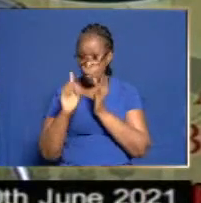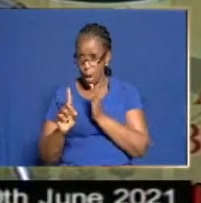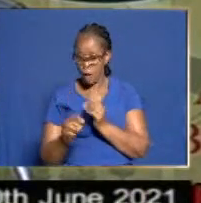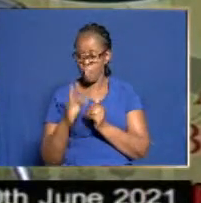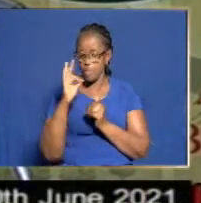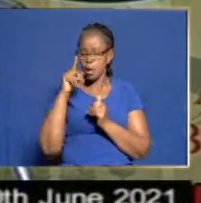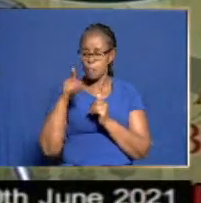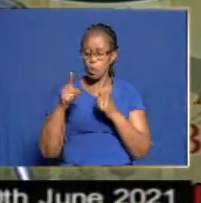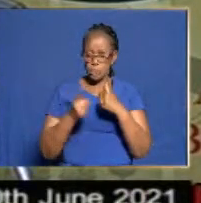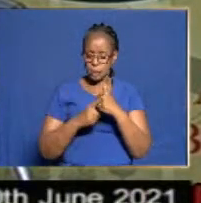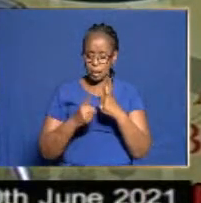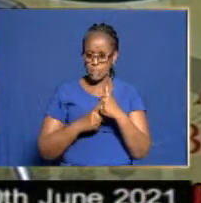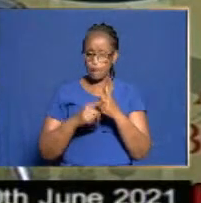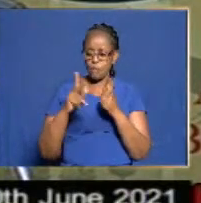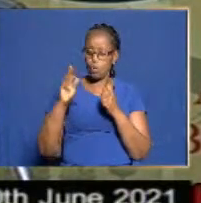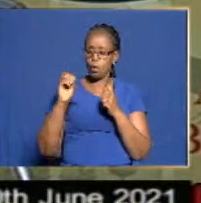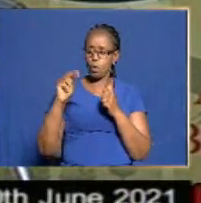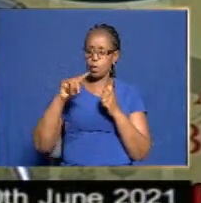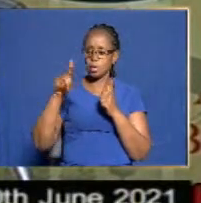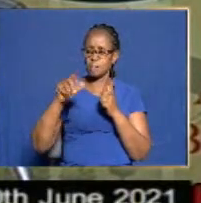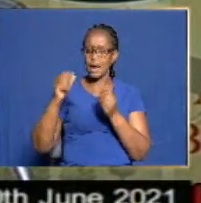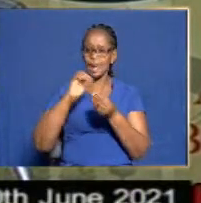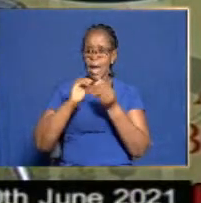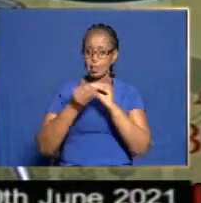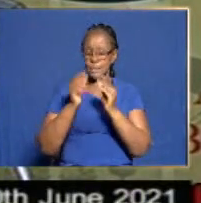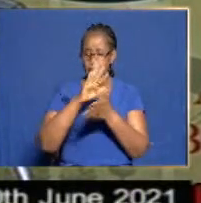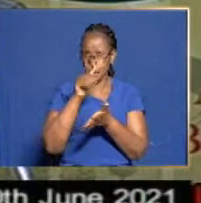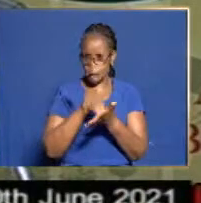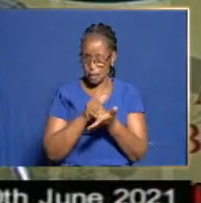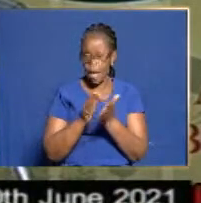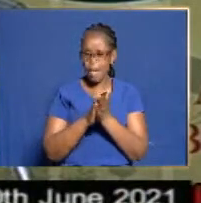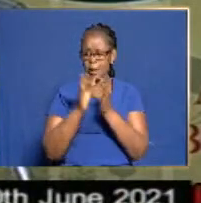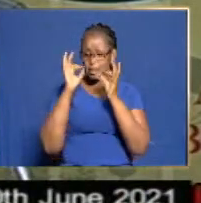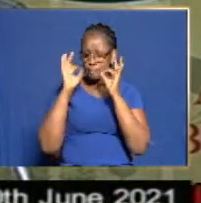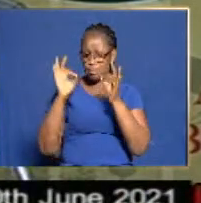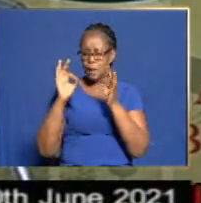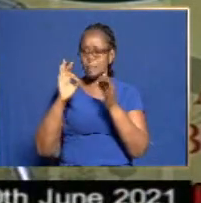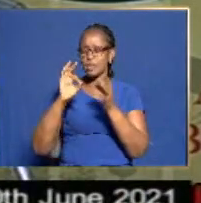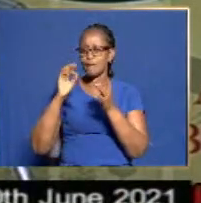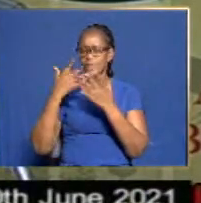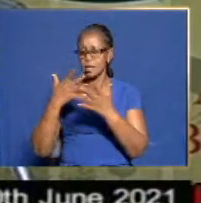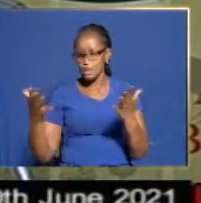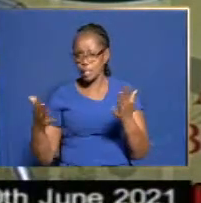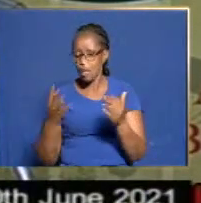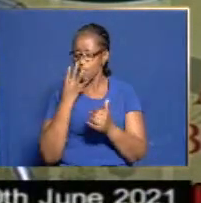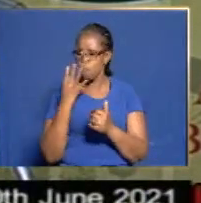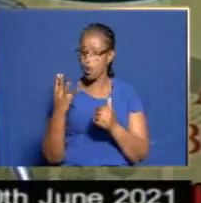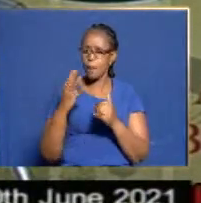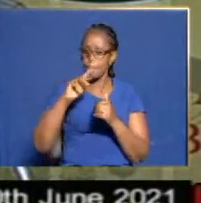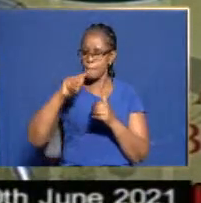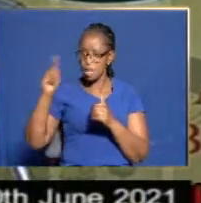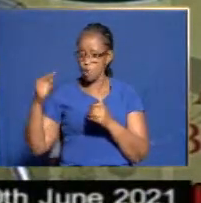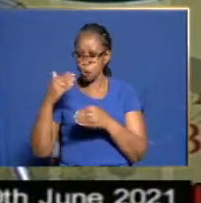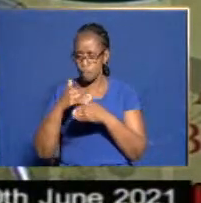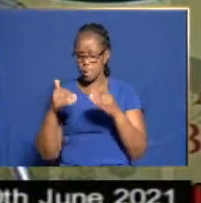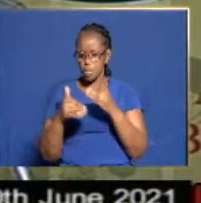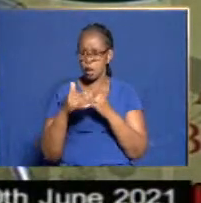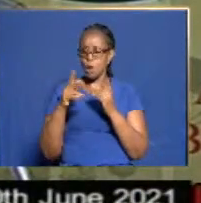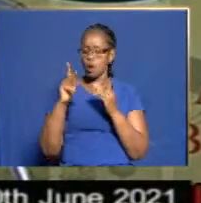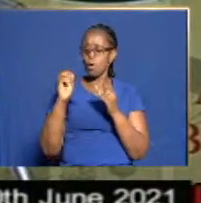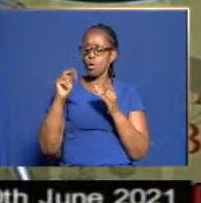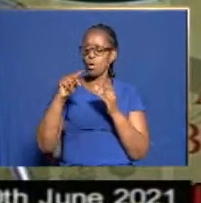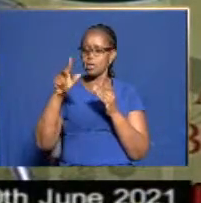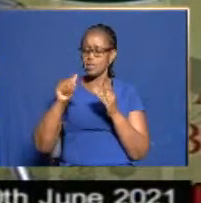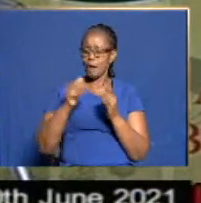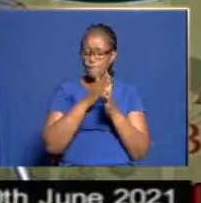₦3.6 billion for Konza data center and smart city facility, ₦400 million for construction of Konza Complex Phase